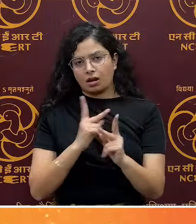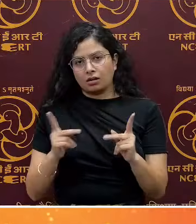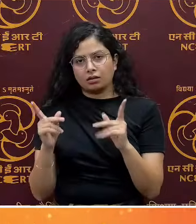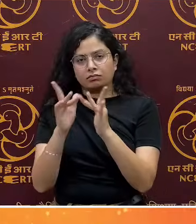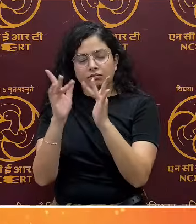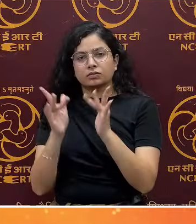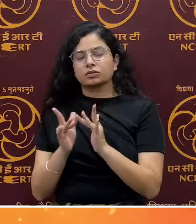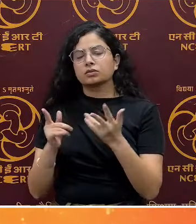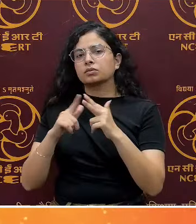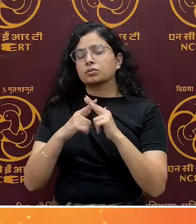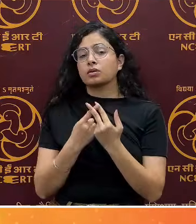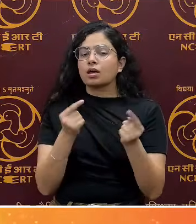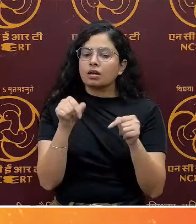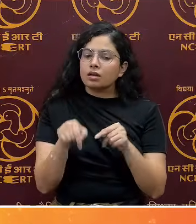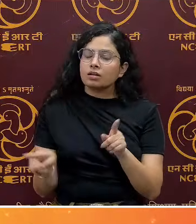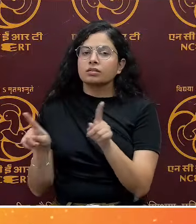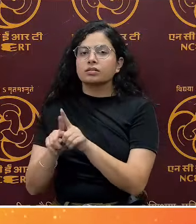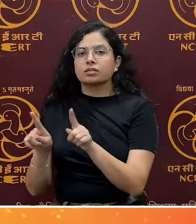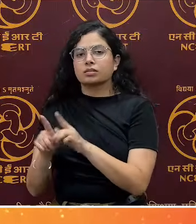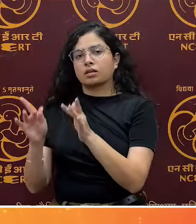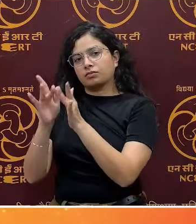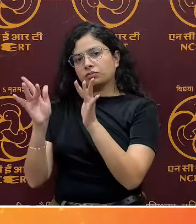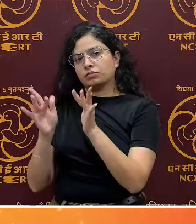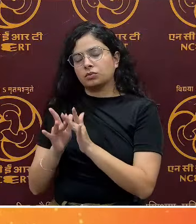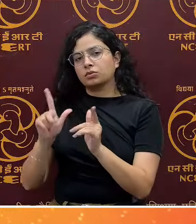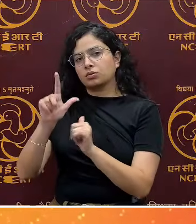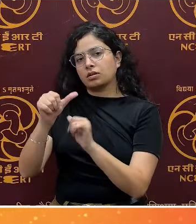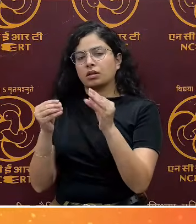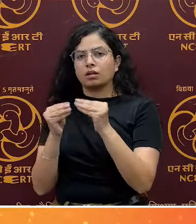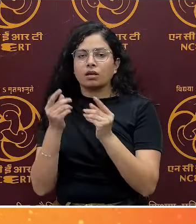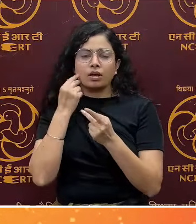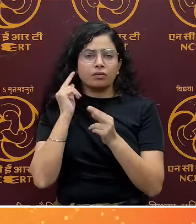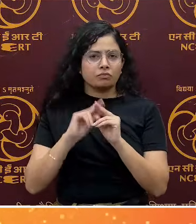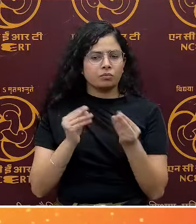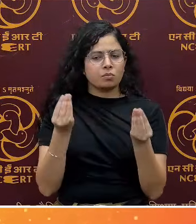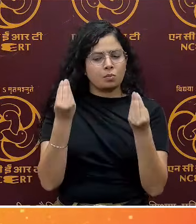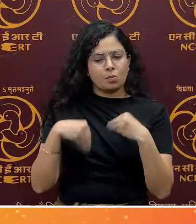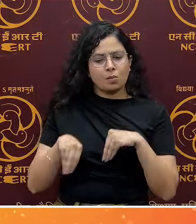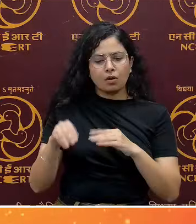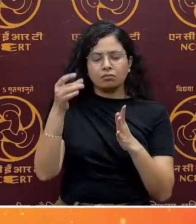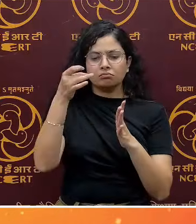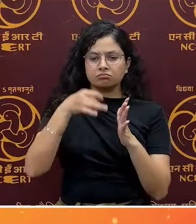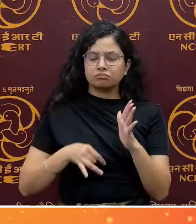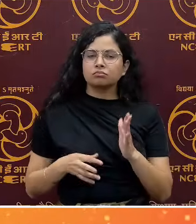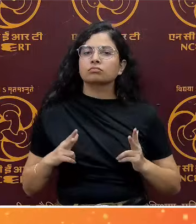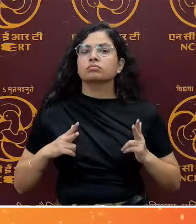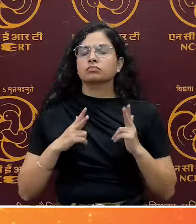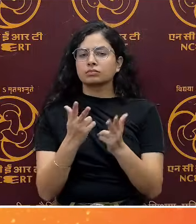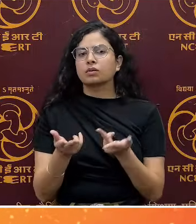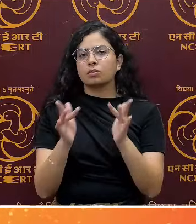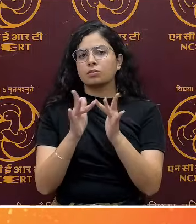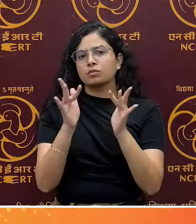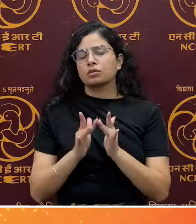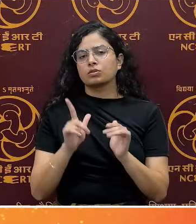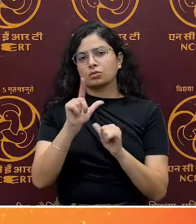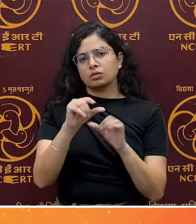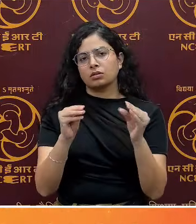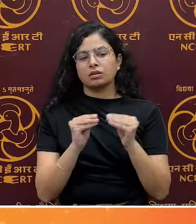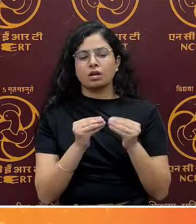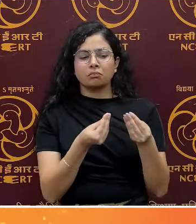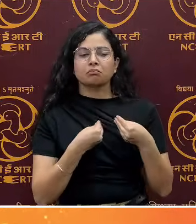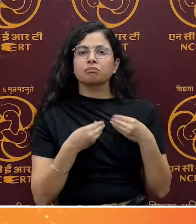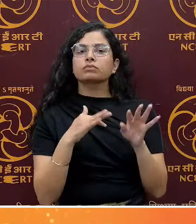virtual labs are the same for it. And if I talk about more in the virtual lab, so virtual lab provide us